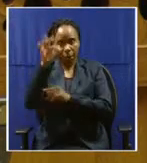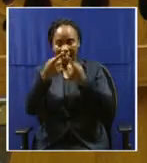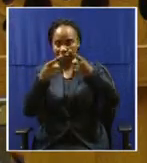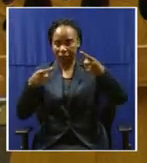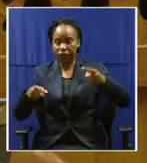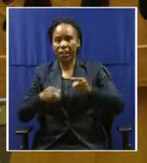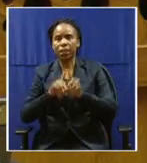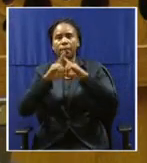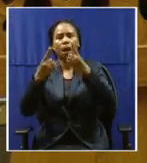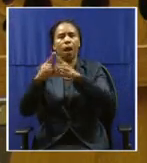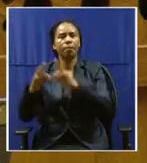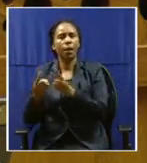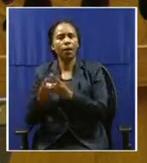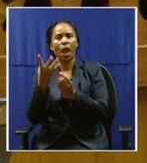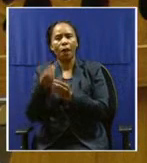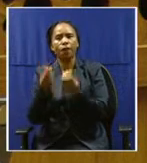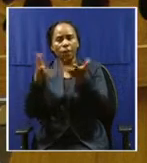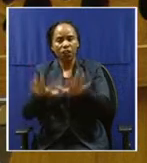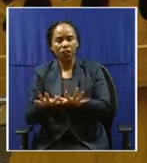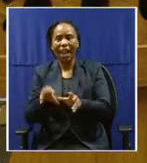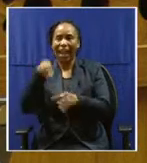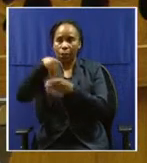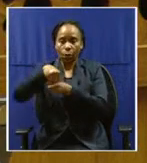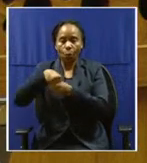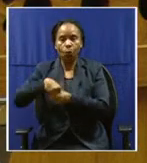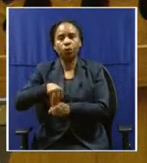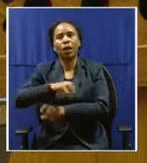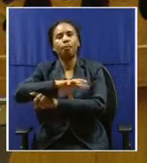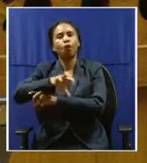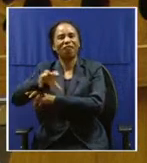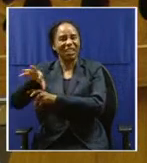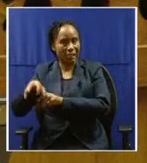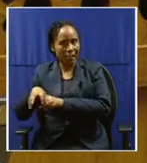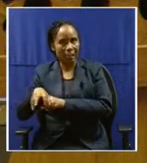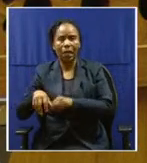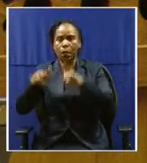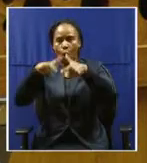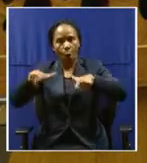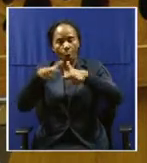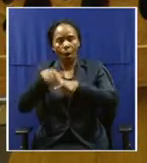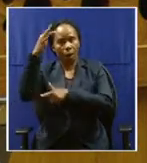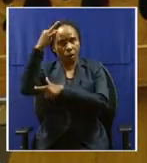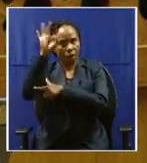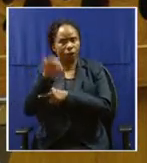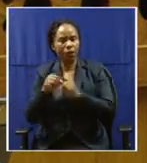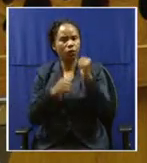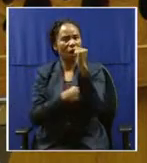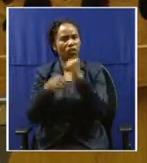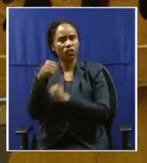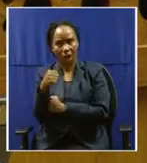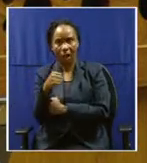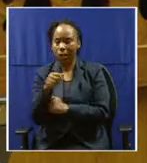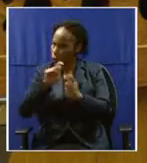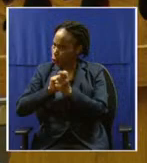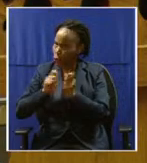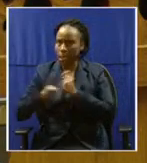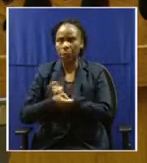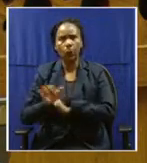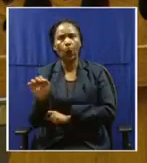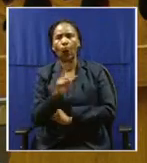departments, including in our provinces and our local government structures, had to be